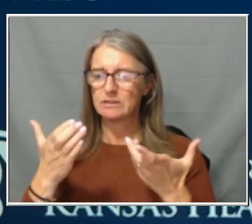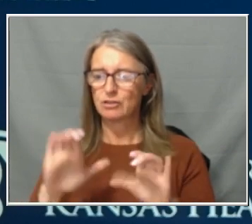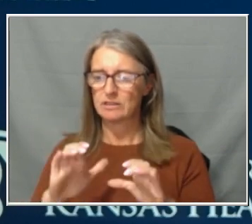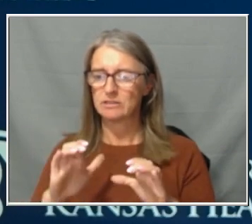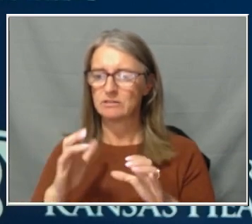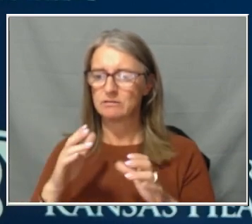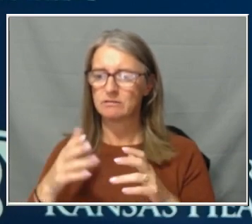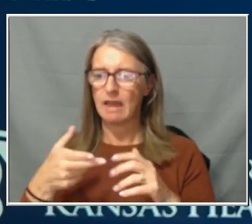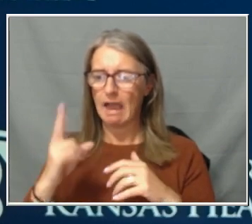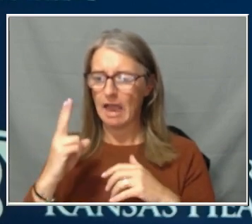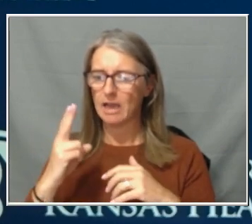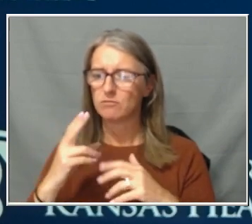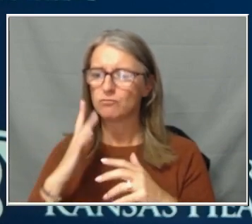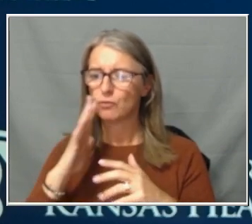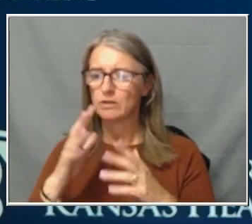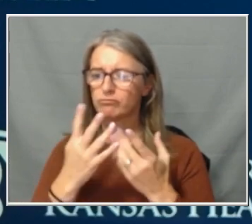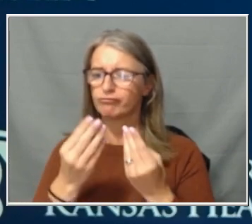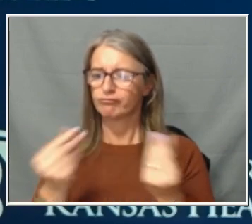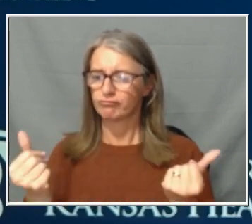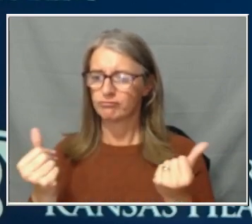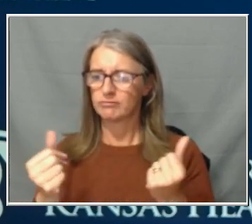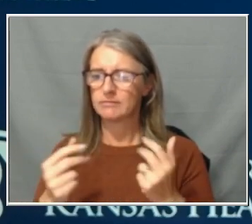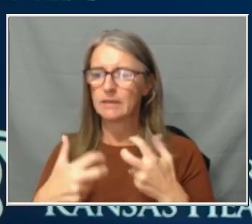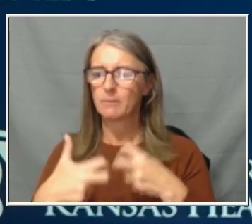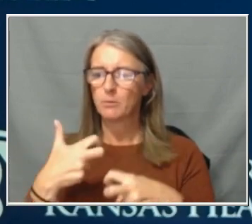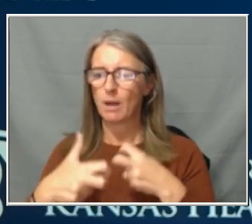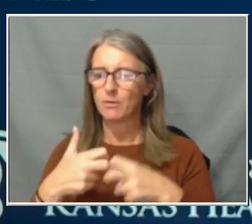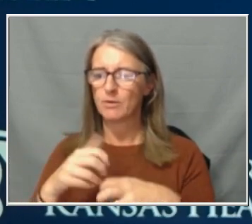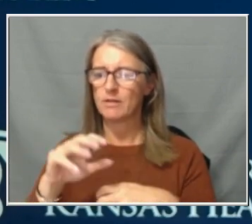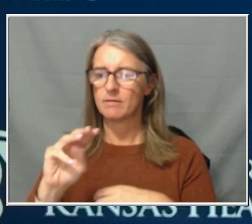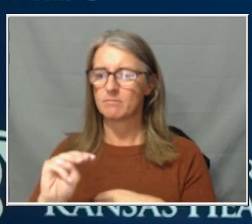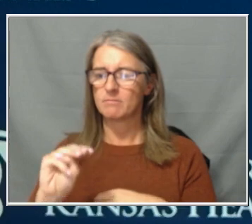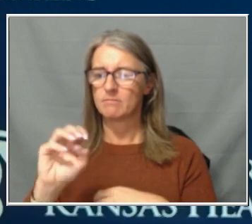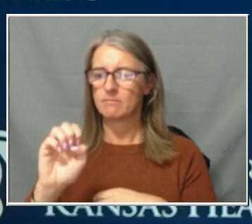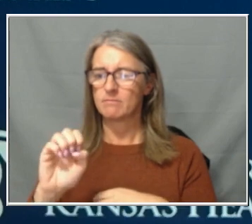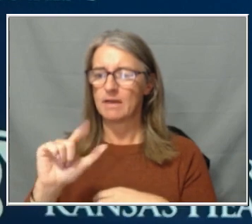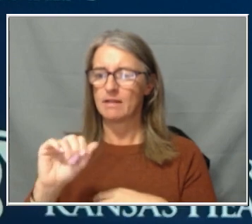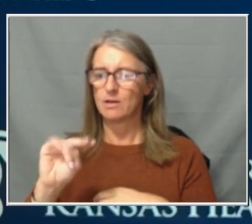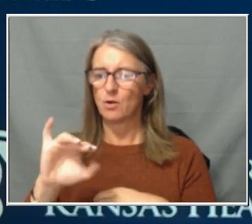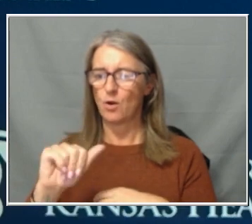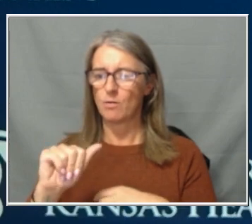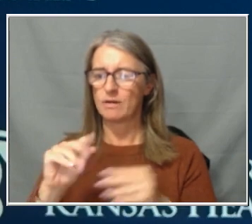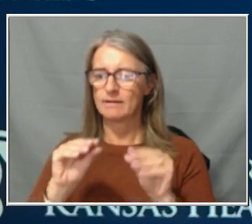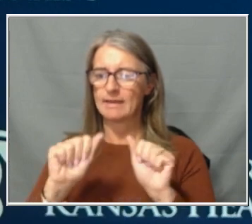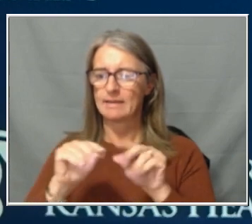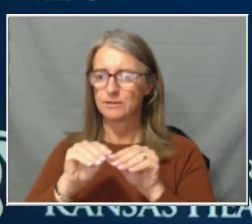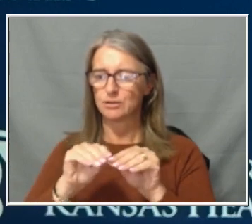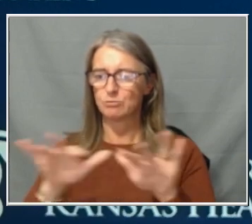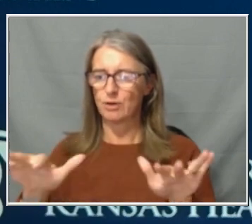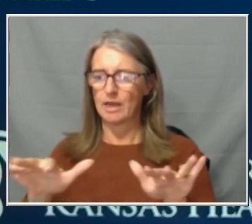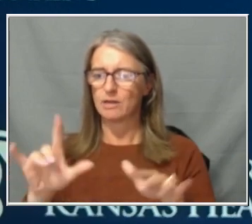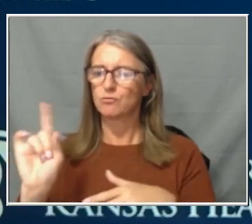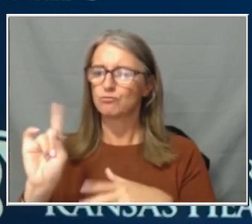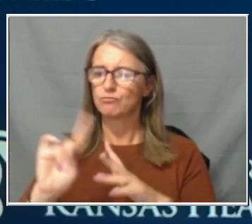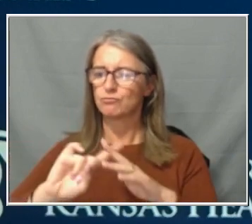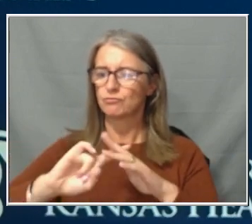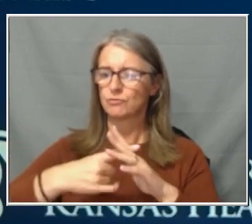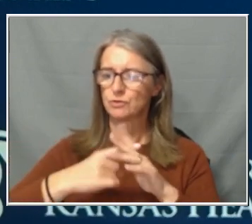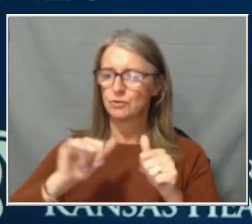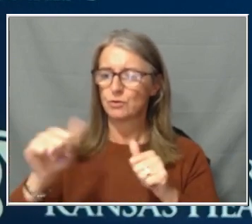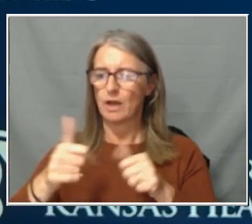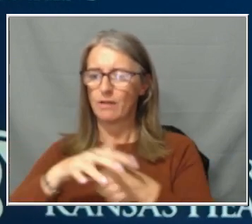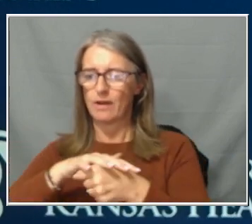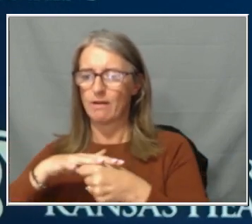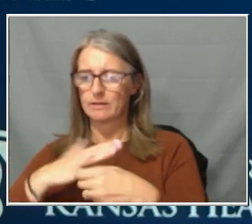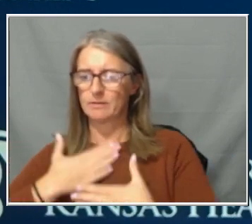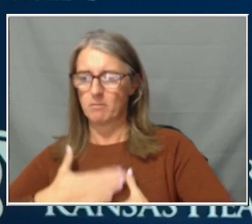very, very high that they'll be cured. The trouble with melanoma is they have the capacity to spread from where they start to other areas of the